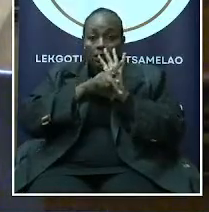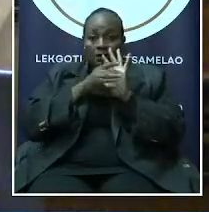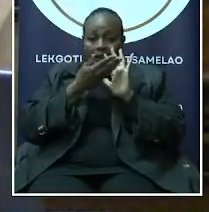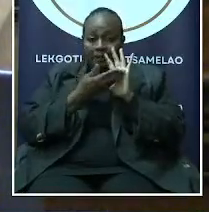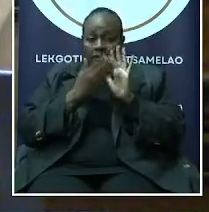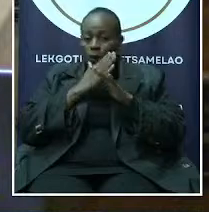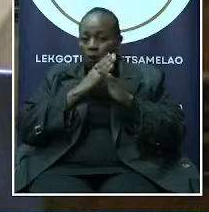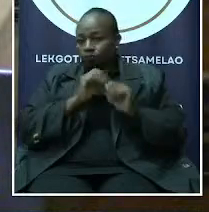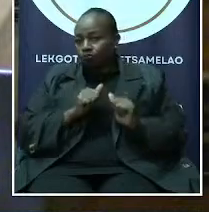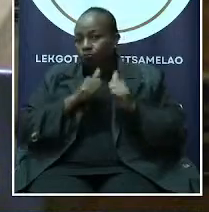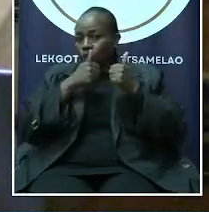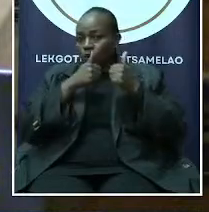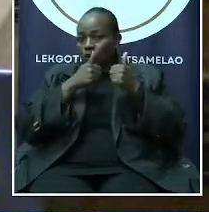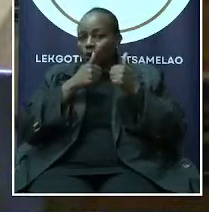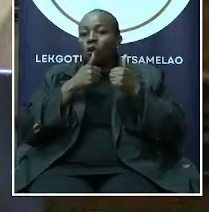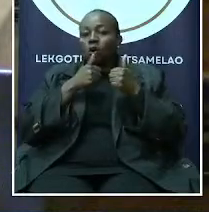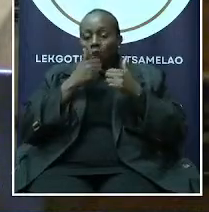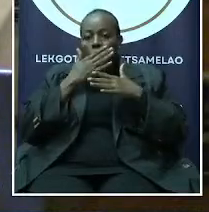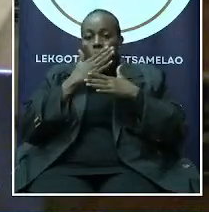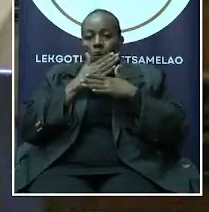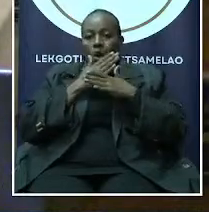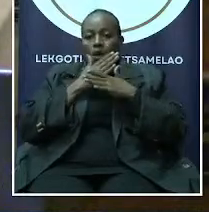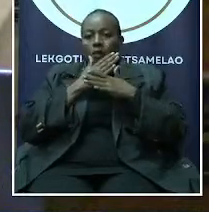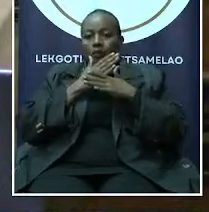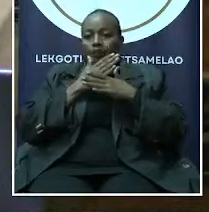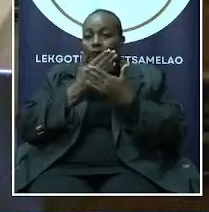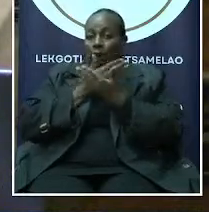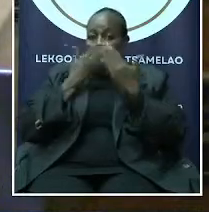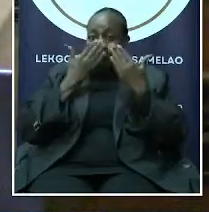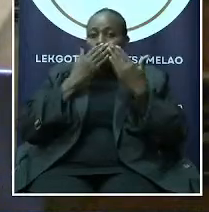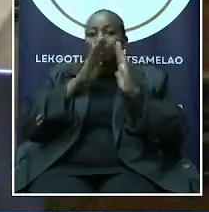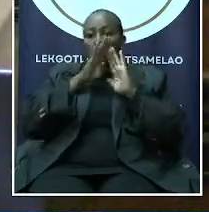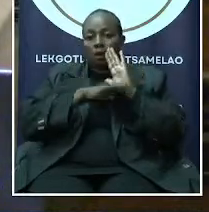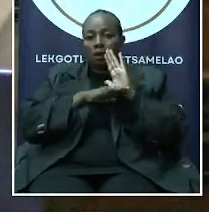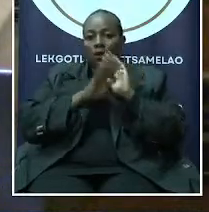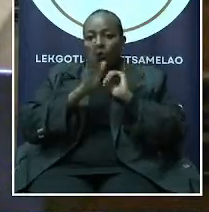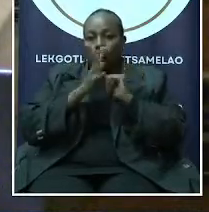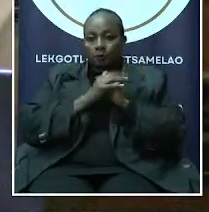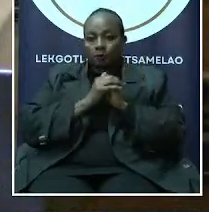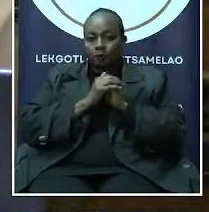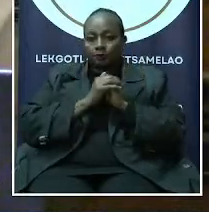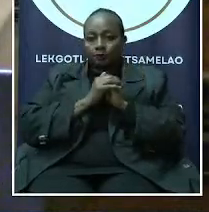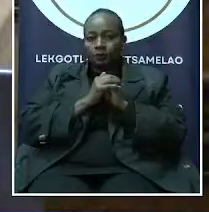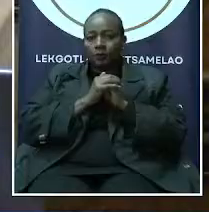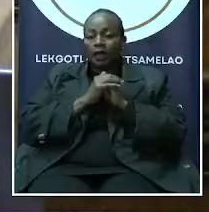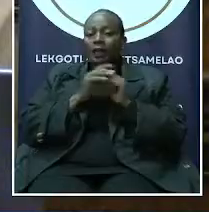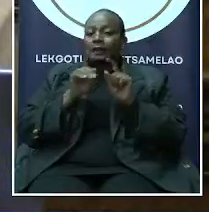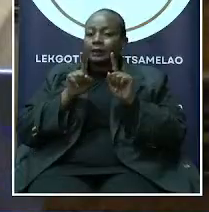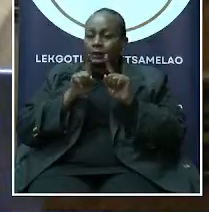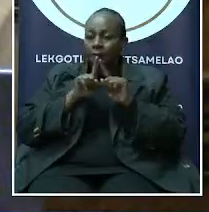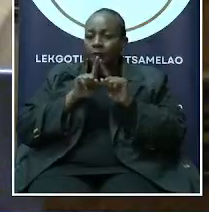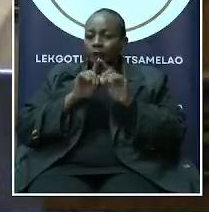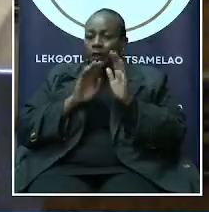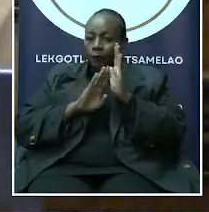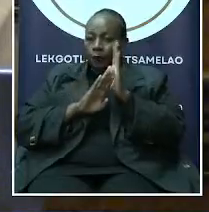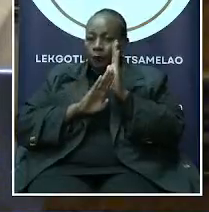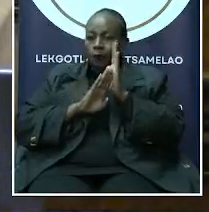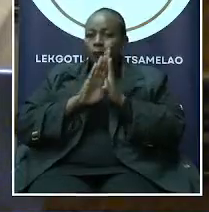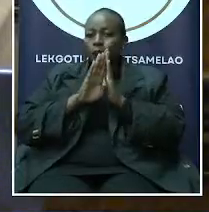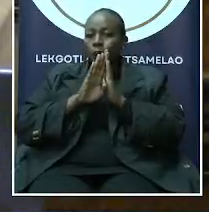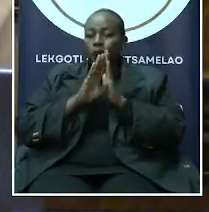working, unemployment will be reduced. And secondly, there will be a vast improvement in service